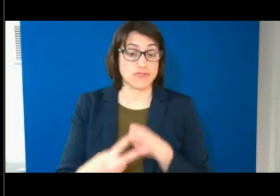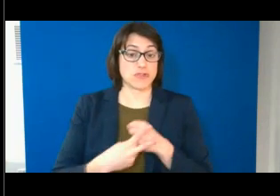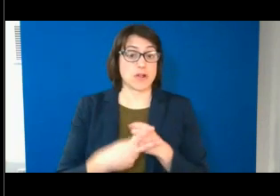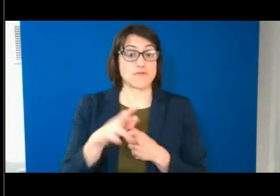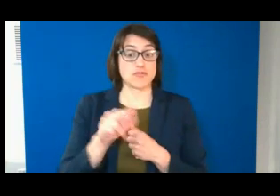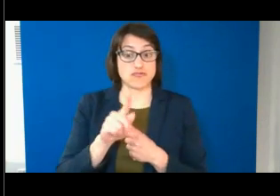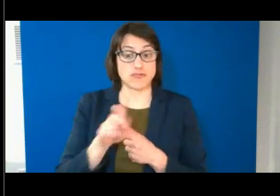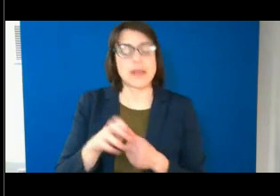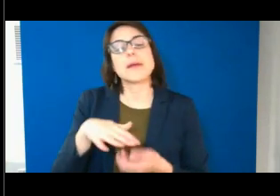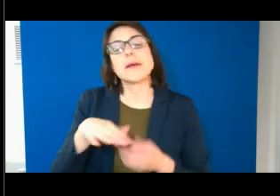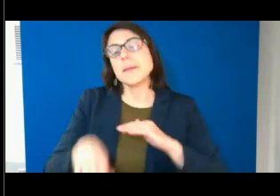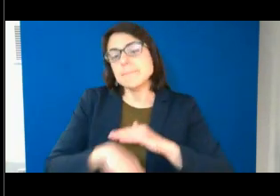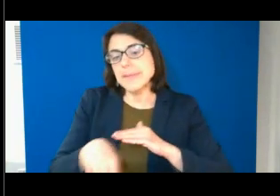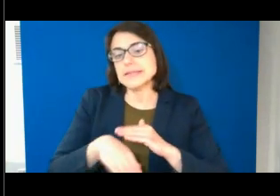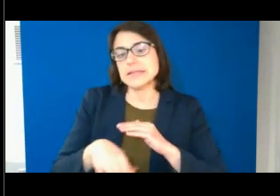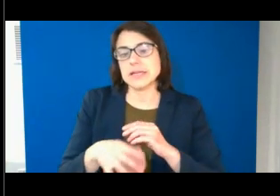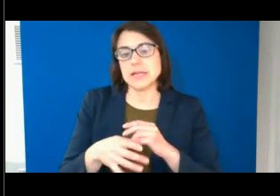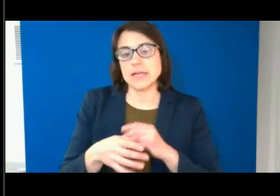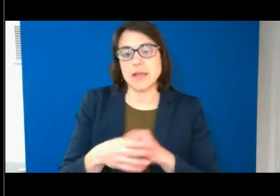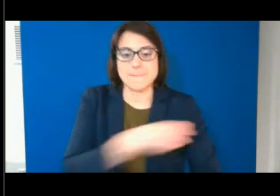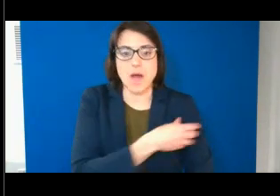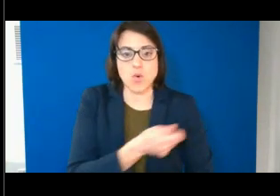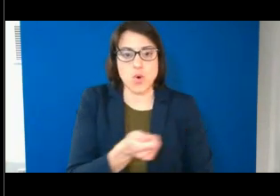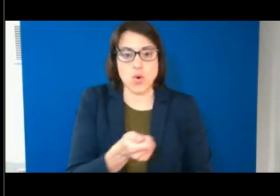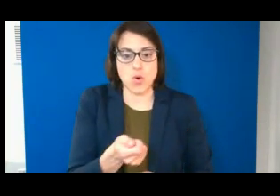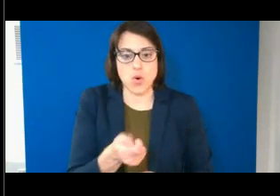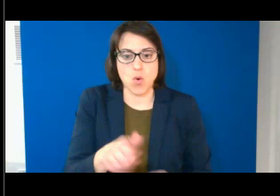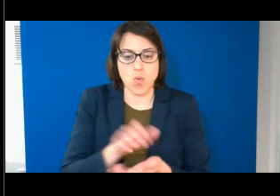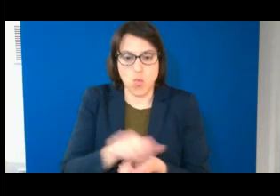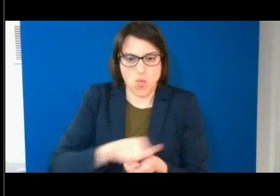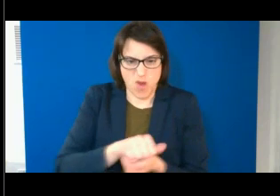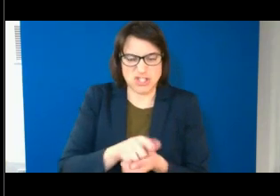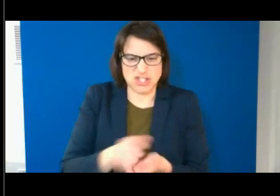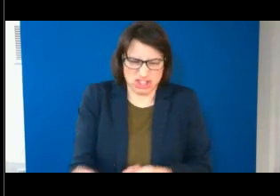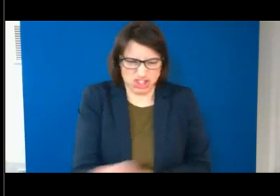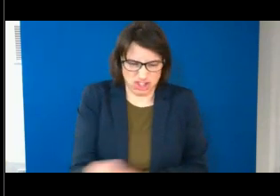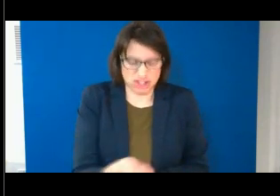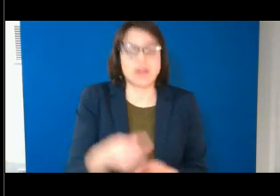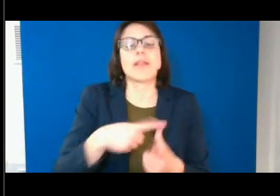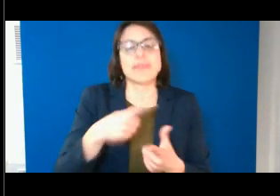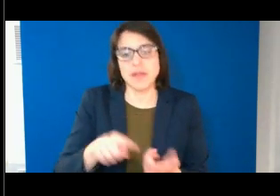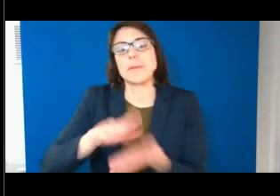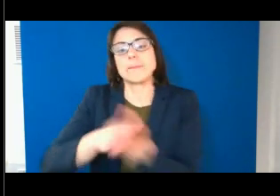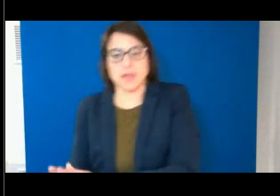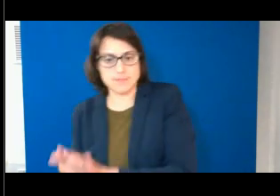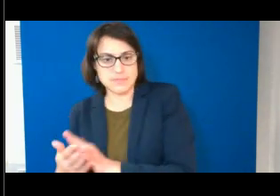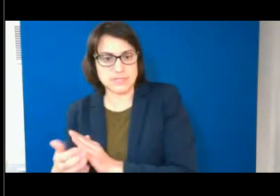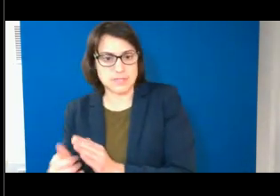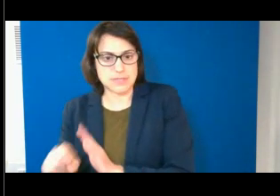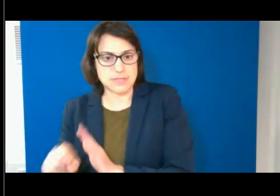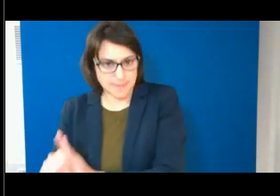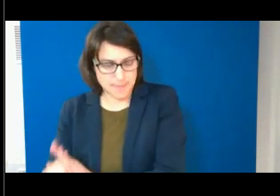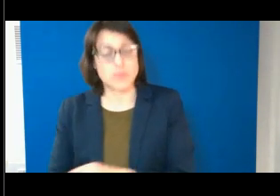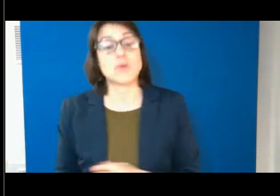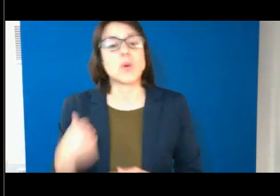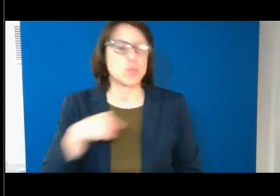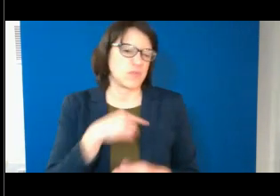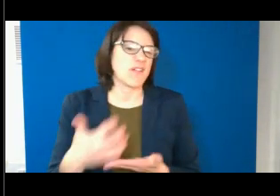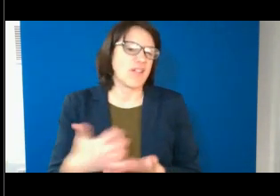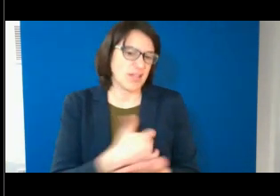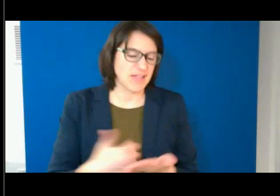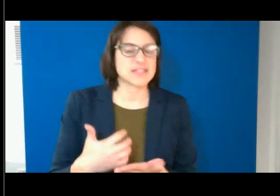washes them and recirculates the plastic into a dry sample. And we're starting to collect our first samples now. So if you go to the next slide, this is